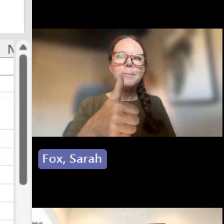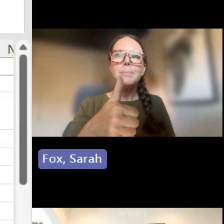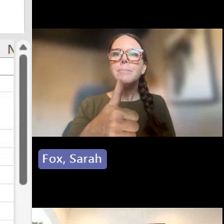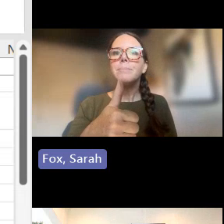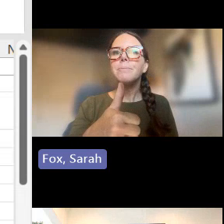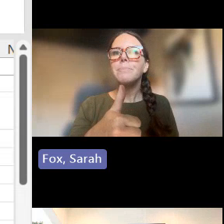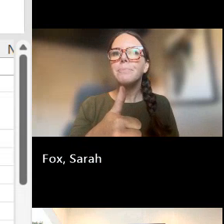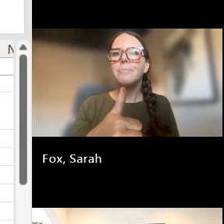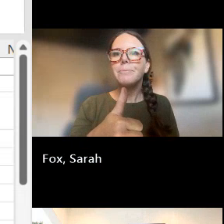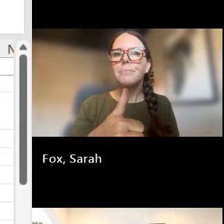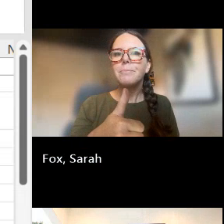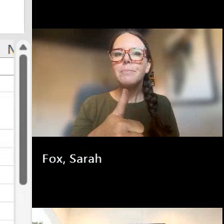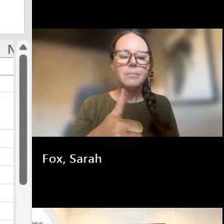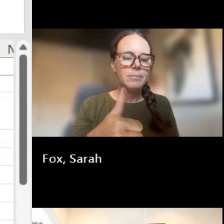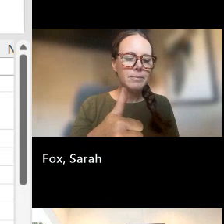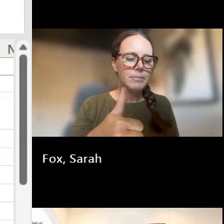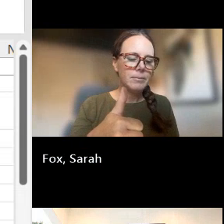Mhm.